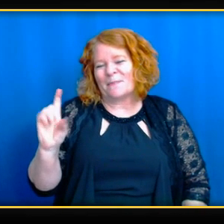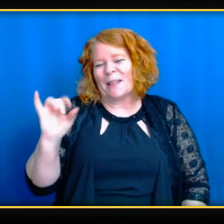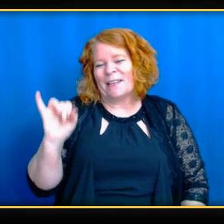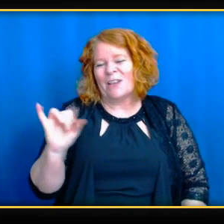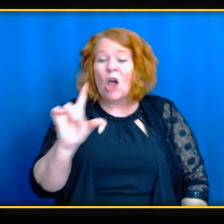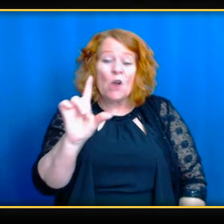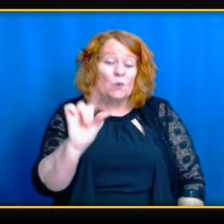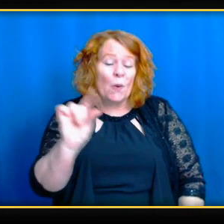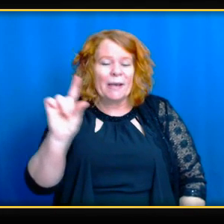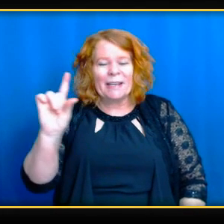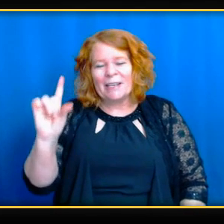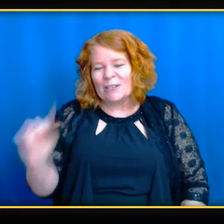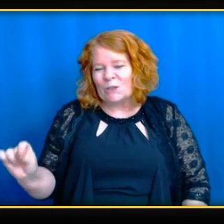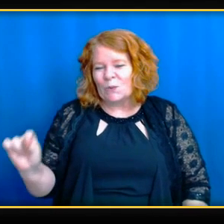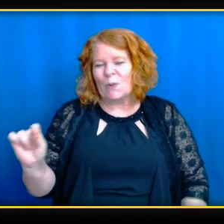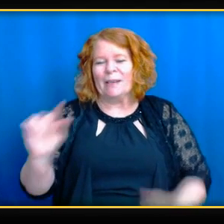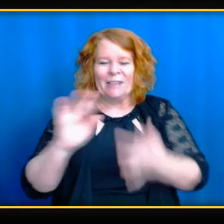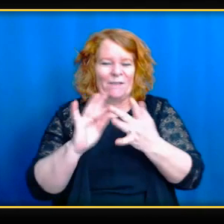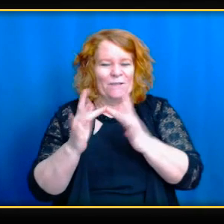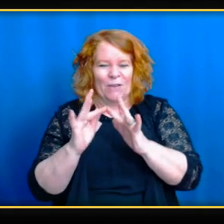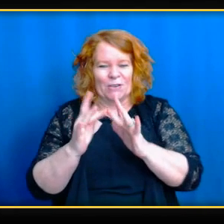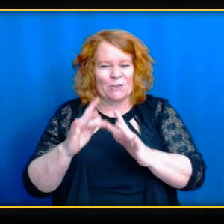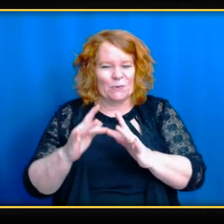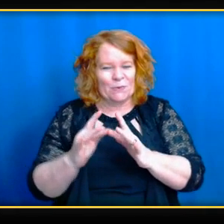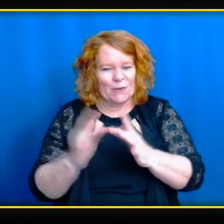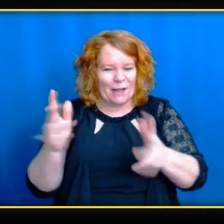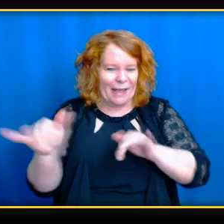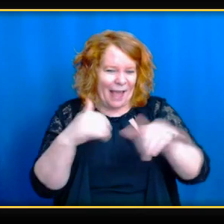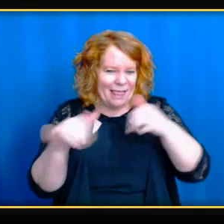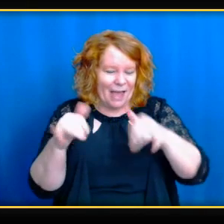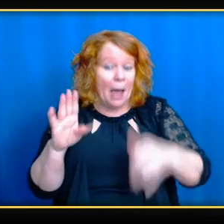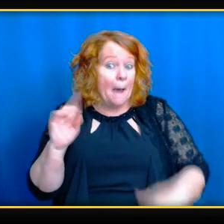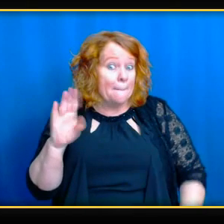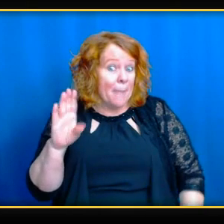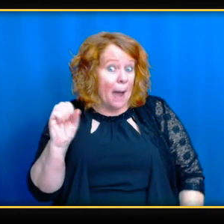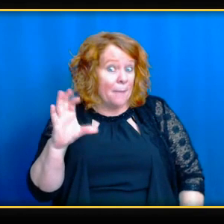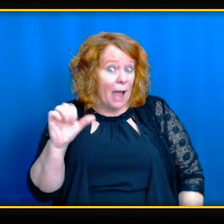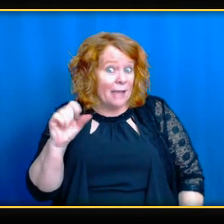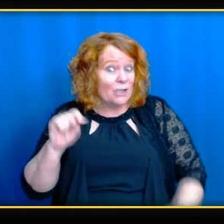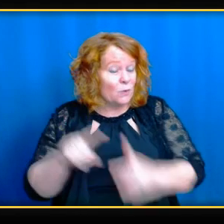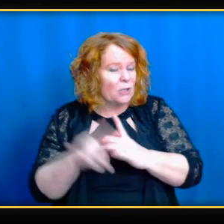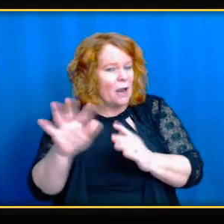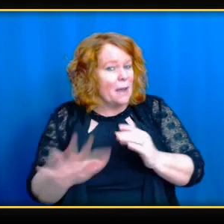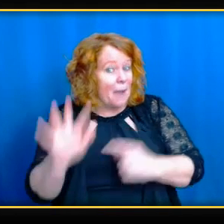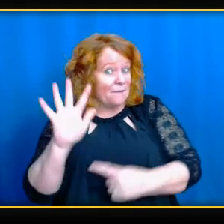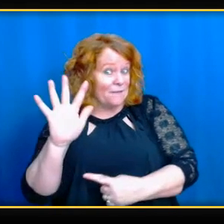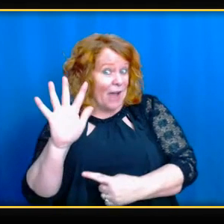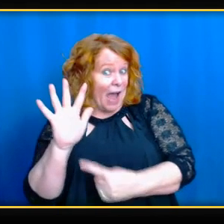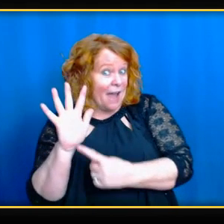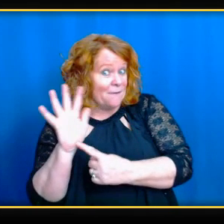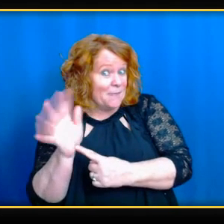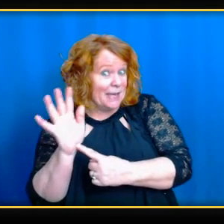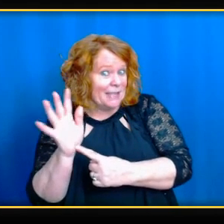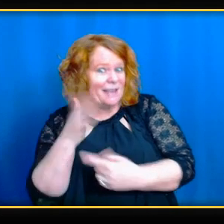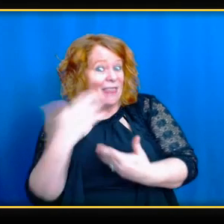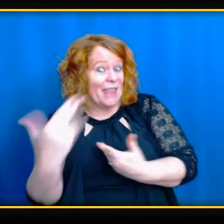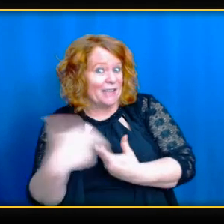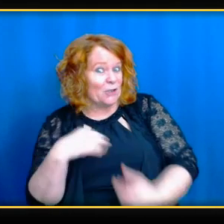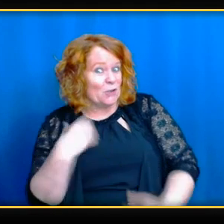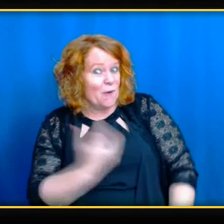Gala. Bob Costas will be starting the program in about 5 minutes. Thank you for joining us.